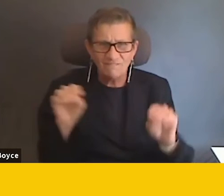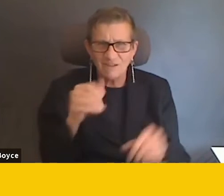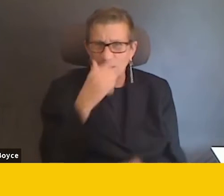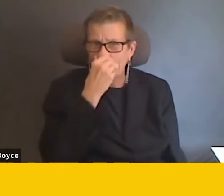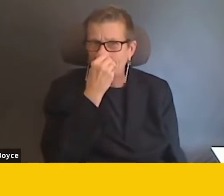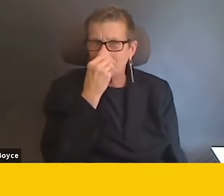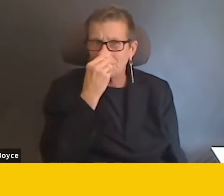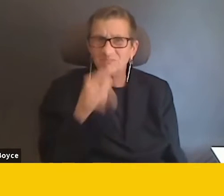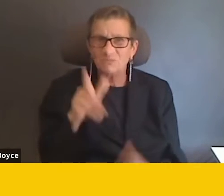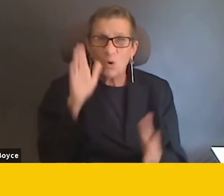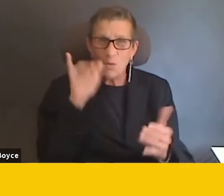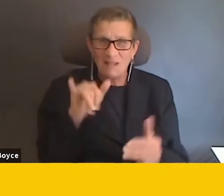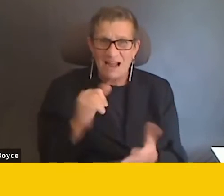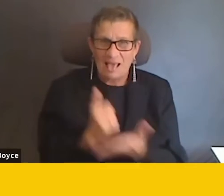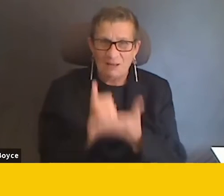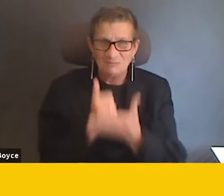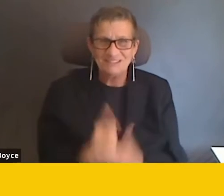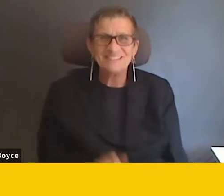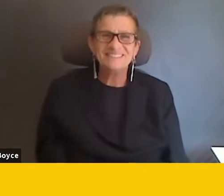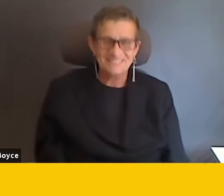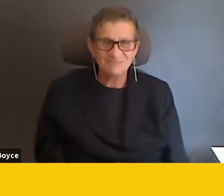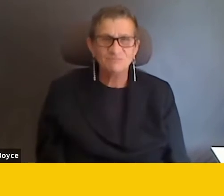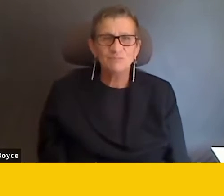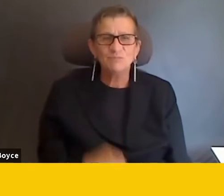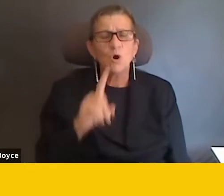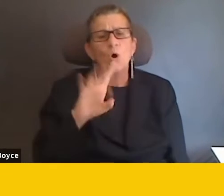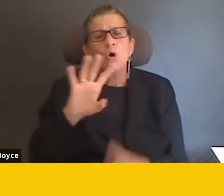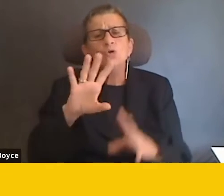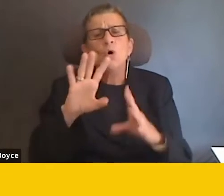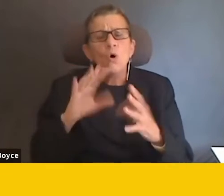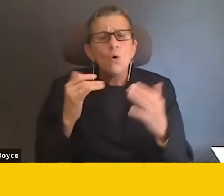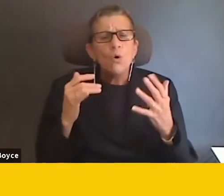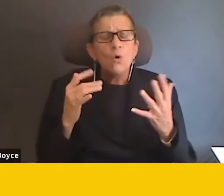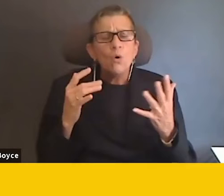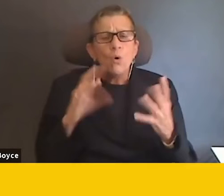Hopefully that helps. And so when we're talking about